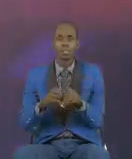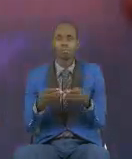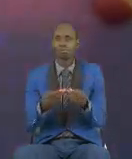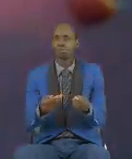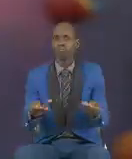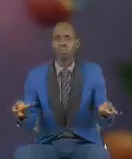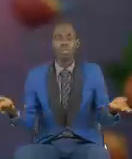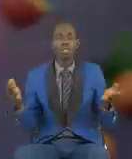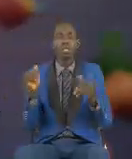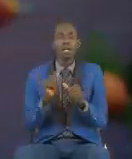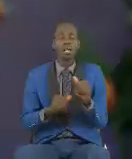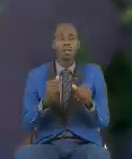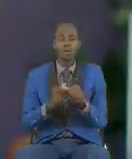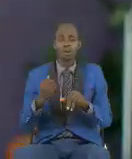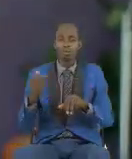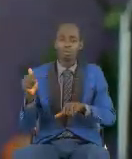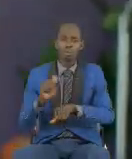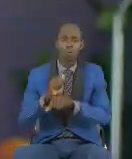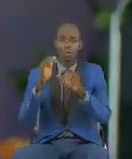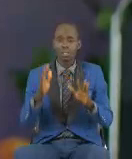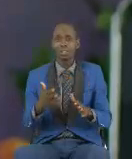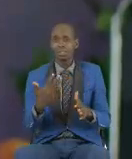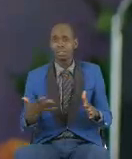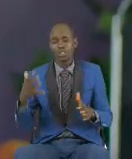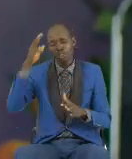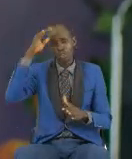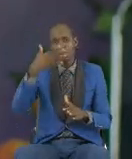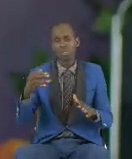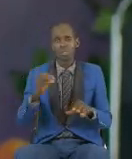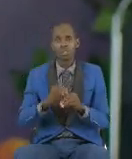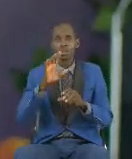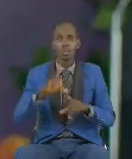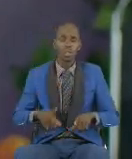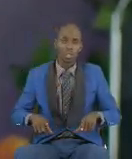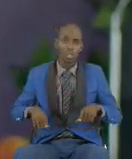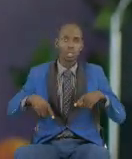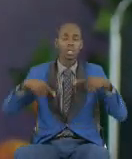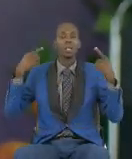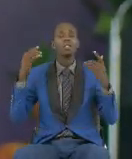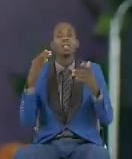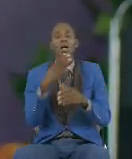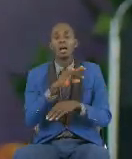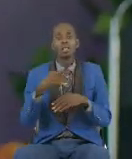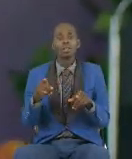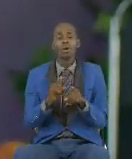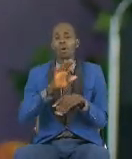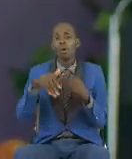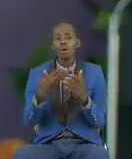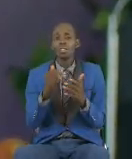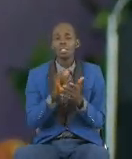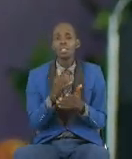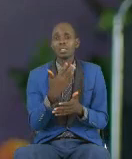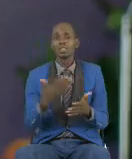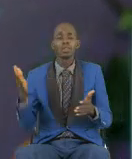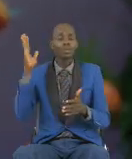in your life, any rocky thing in the lives of the people you're speaking to, all those things, everything will vanish away